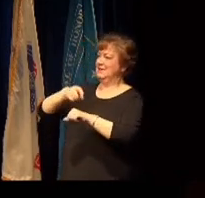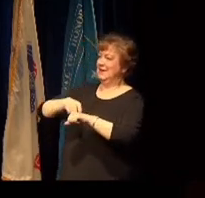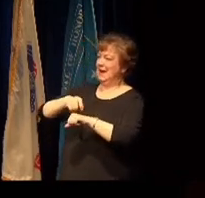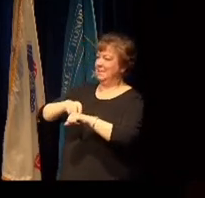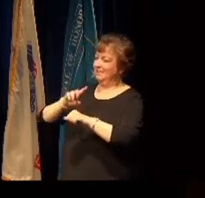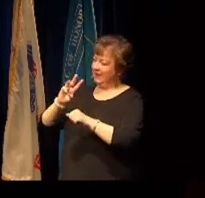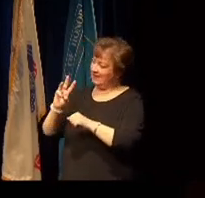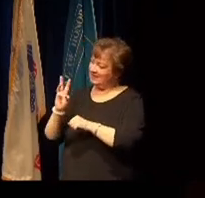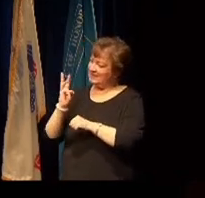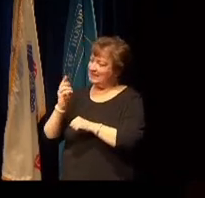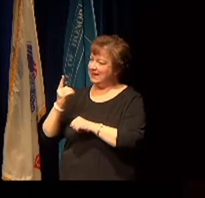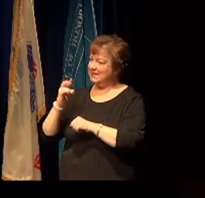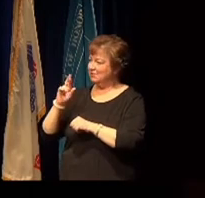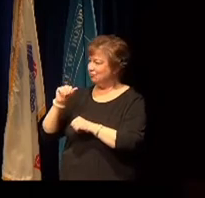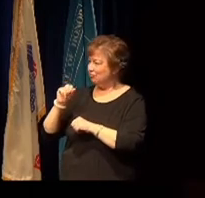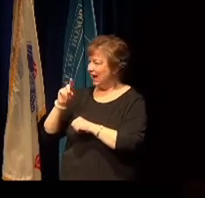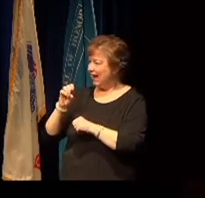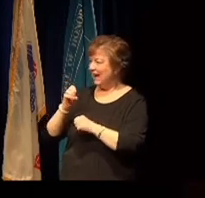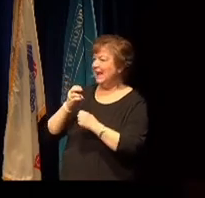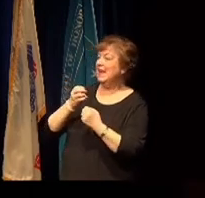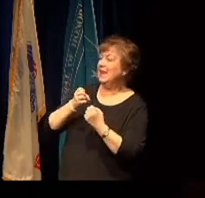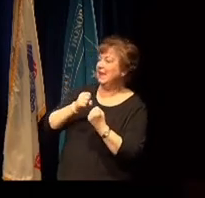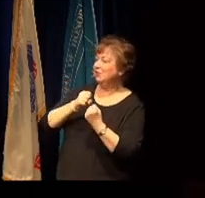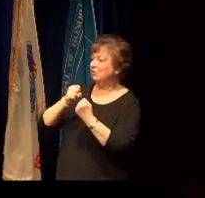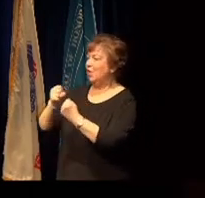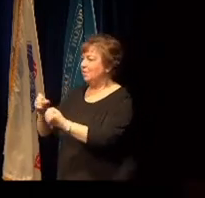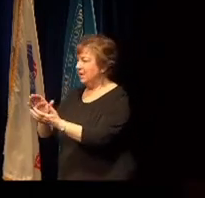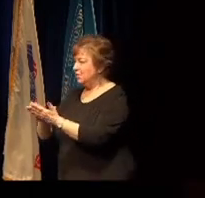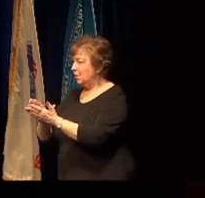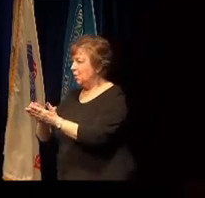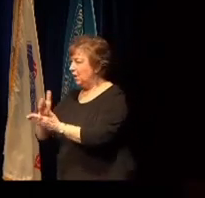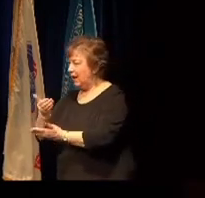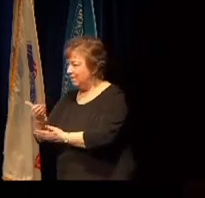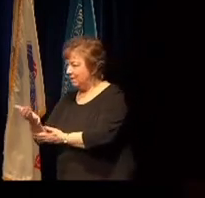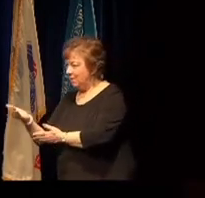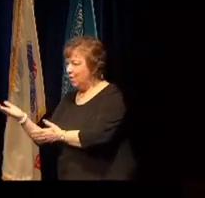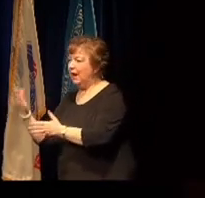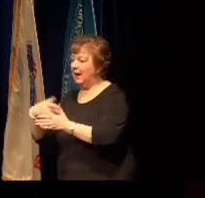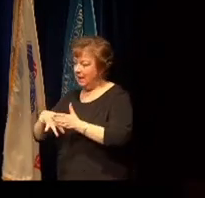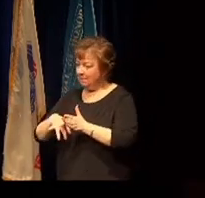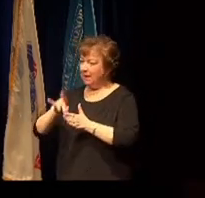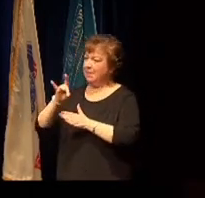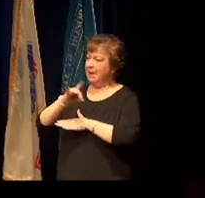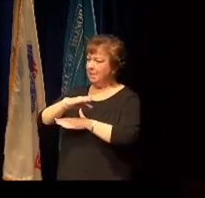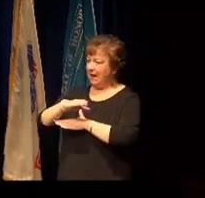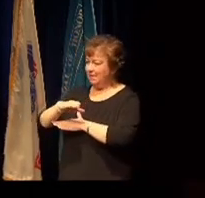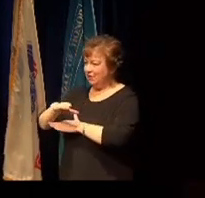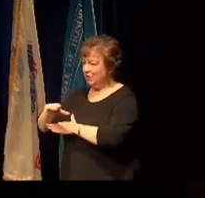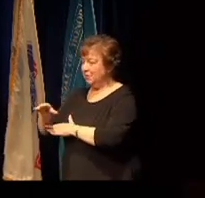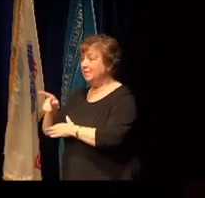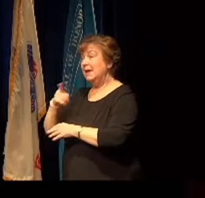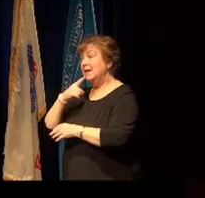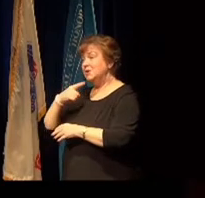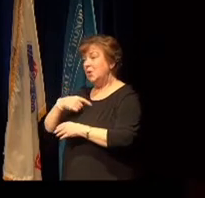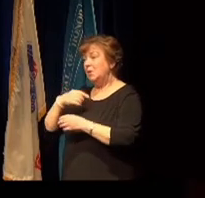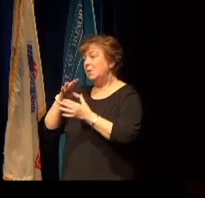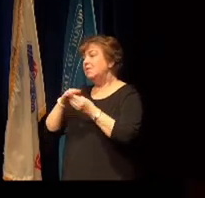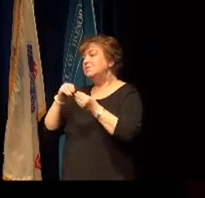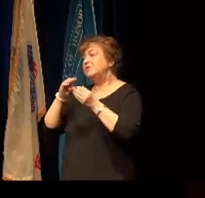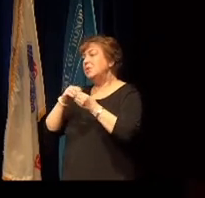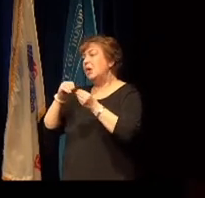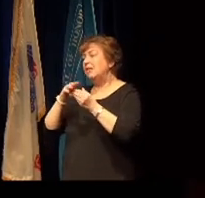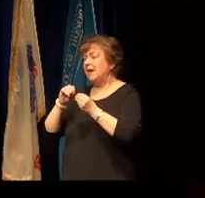to school every morning and then pick me up in the afternoons. In the morning, he would tell me stories of his life as we moved through 7 a.m.